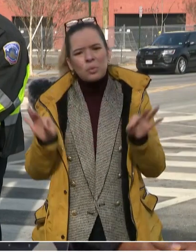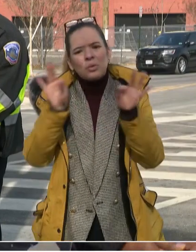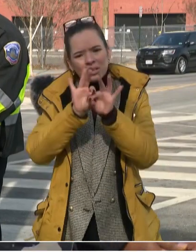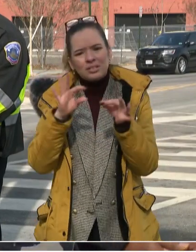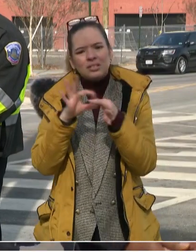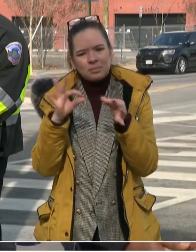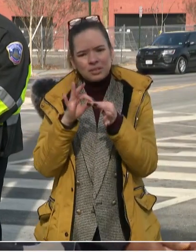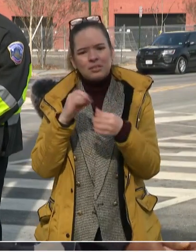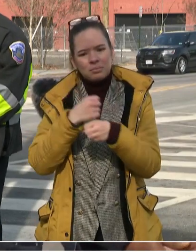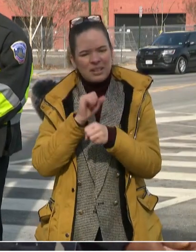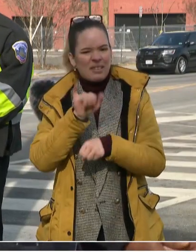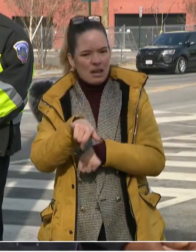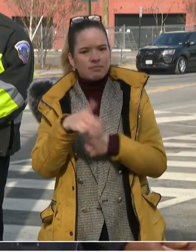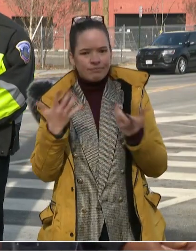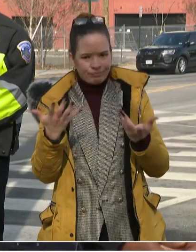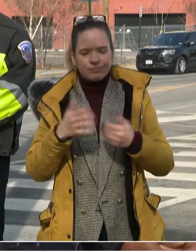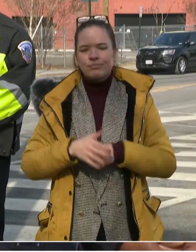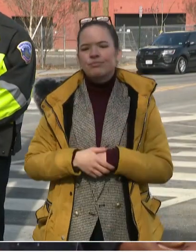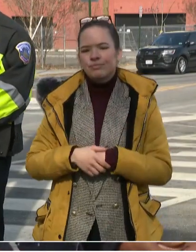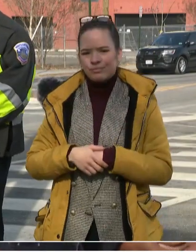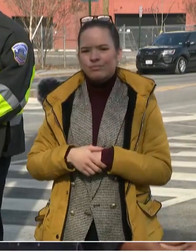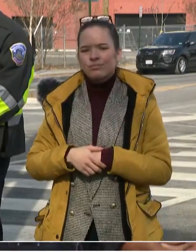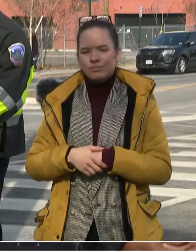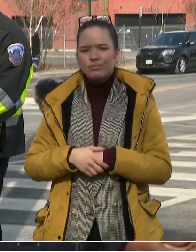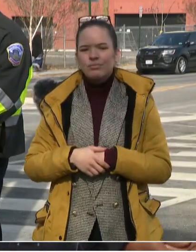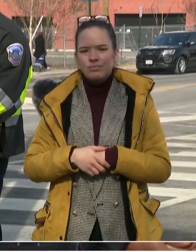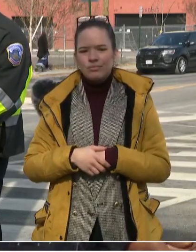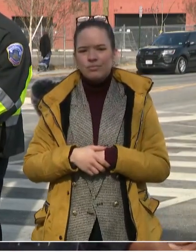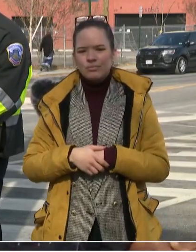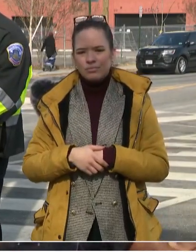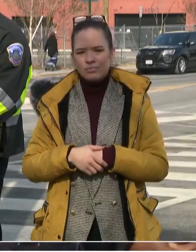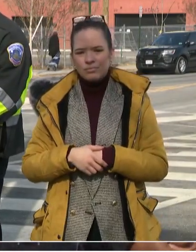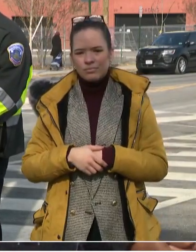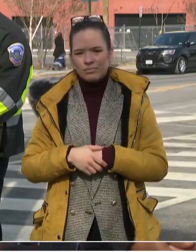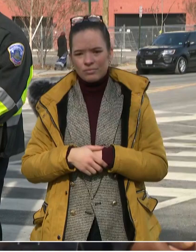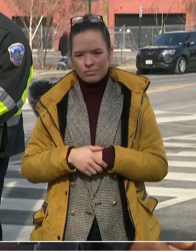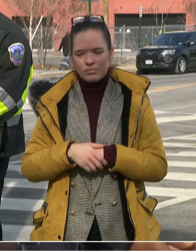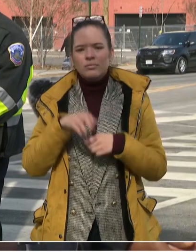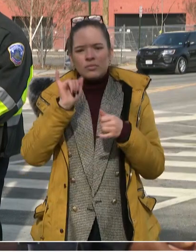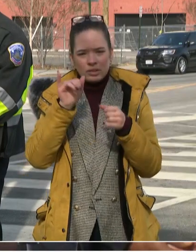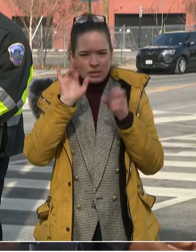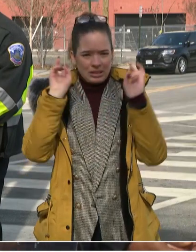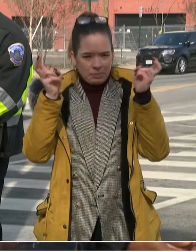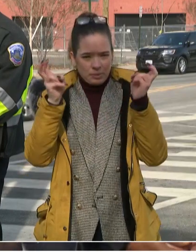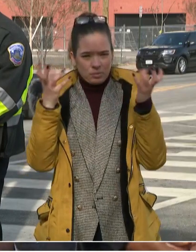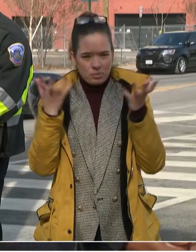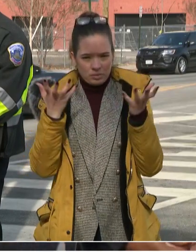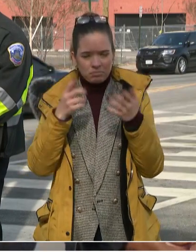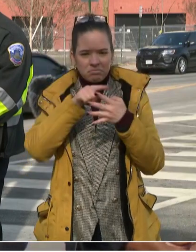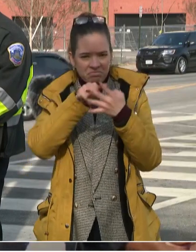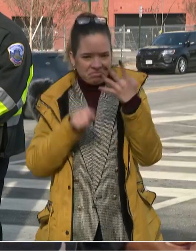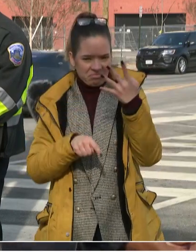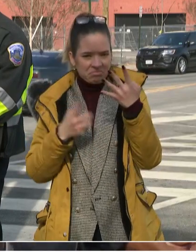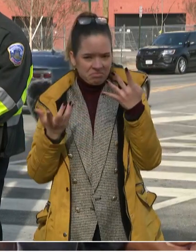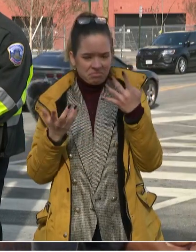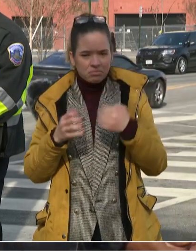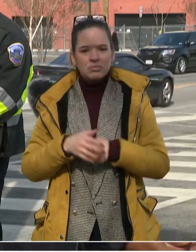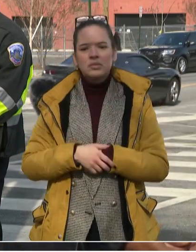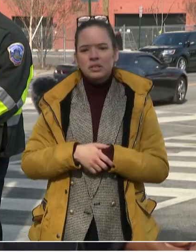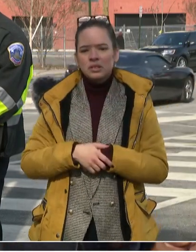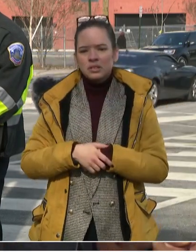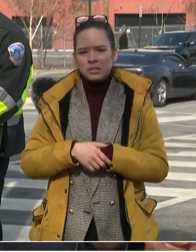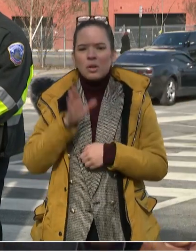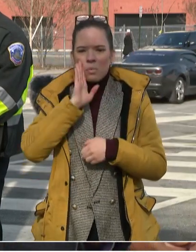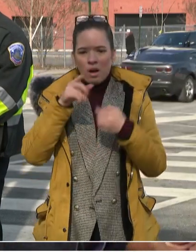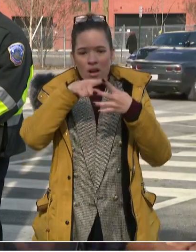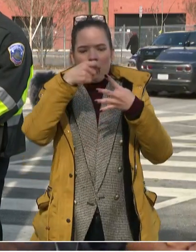make. First, I'll cover some issues here, or some items, and then I'll expound on them. And